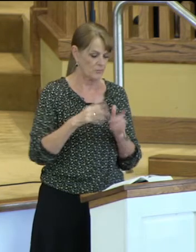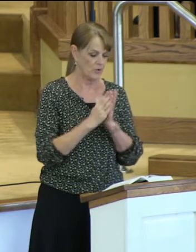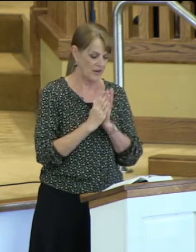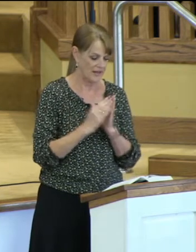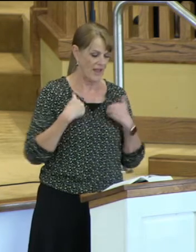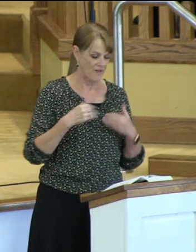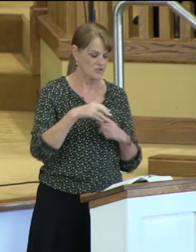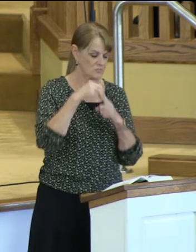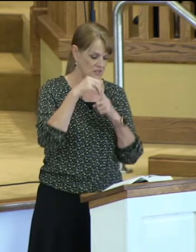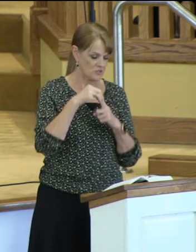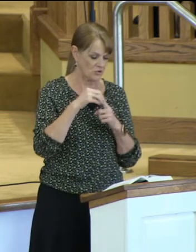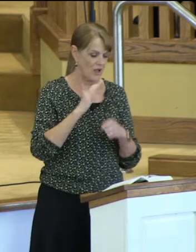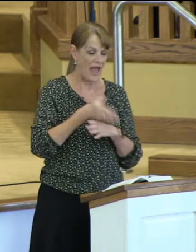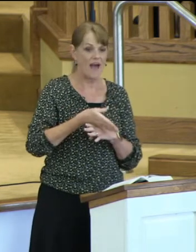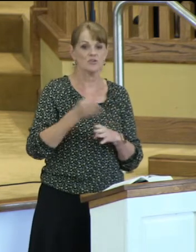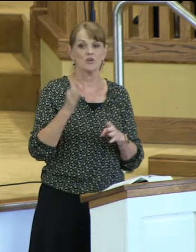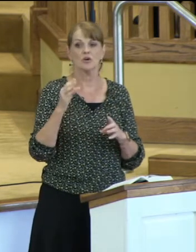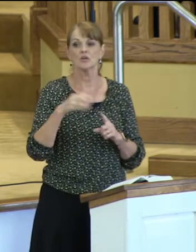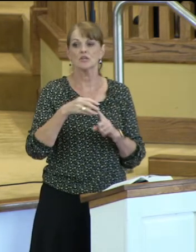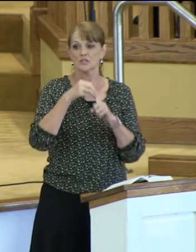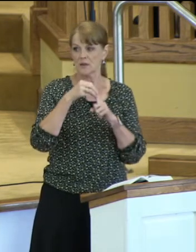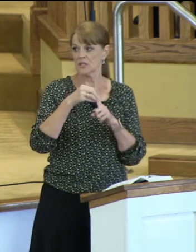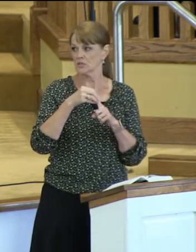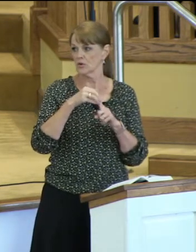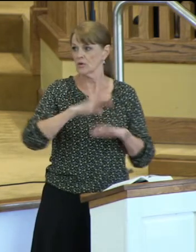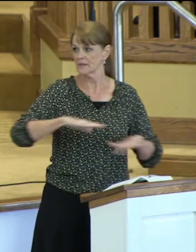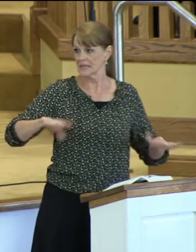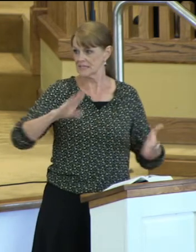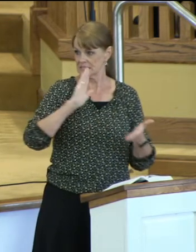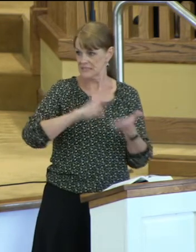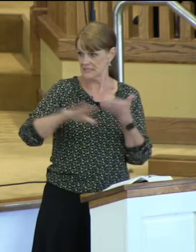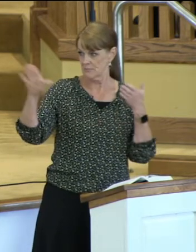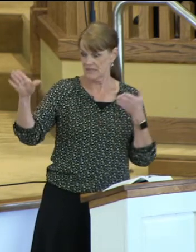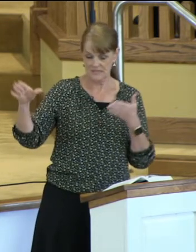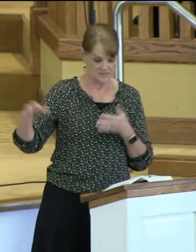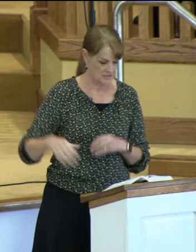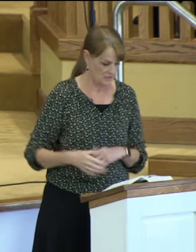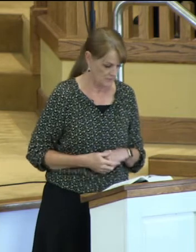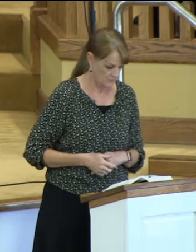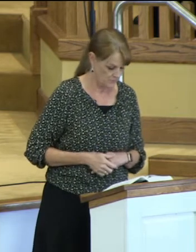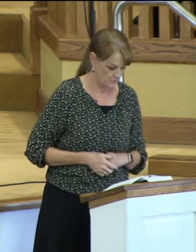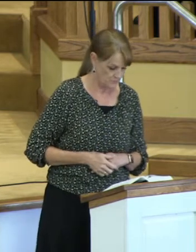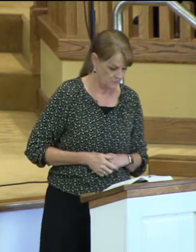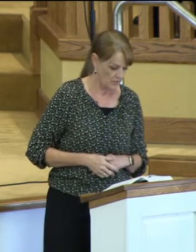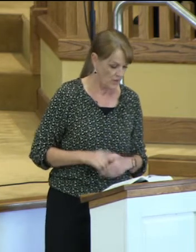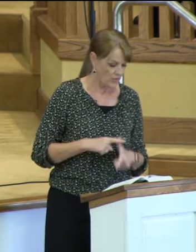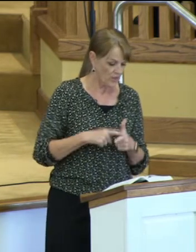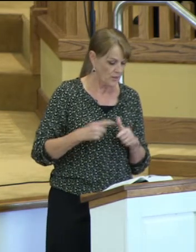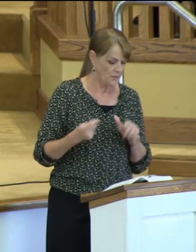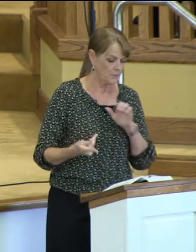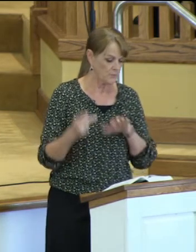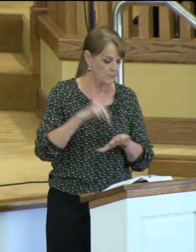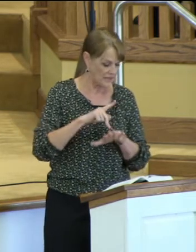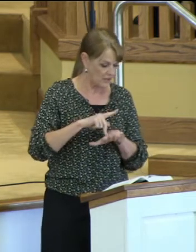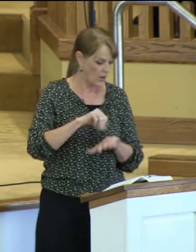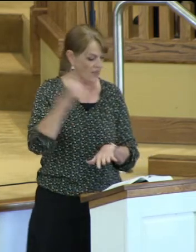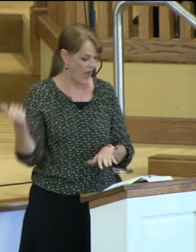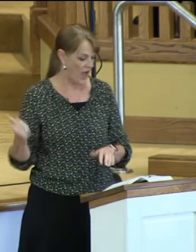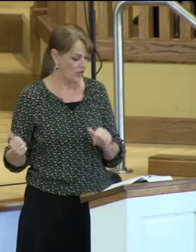special. Then right after the special, the kids can be dismissed, all right? So, verse 29. Then Peter and the